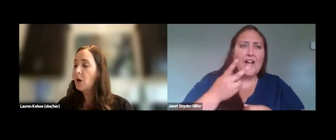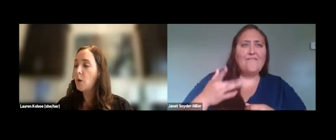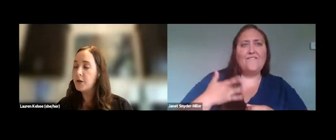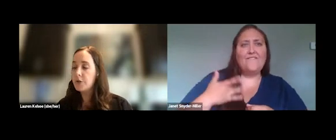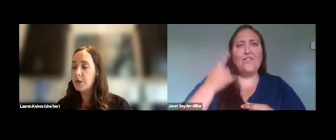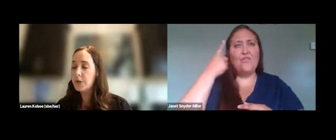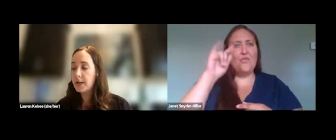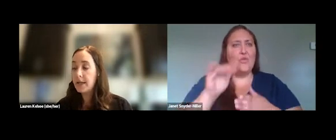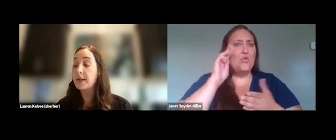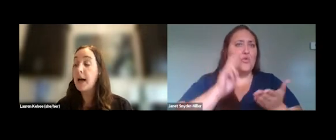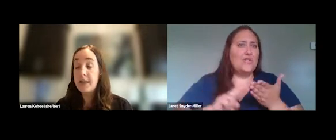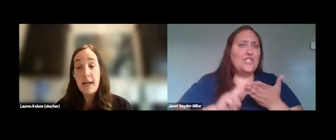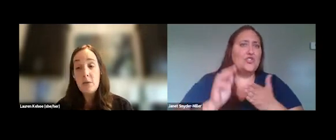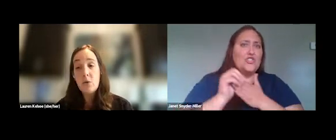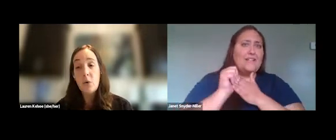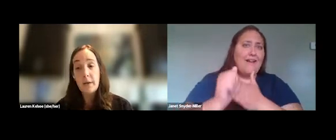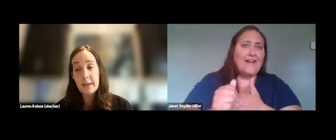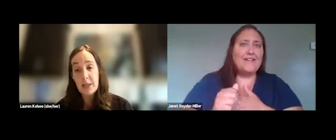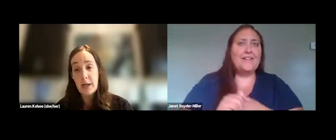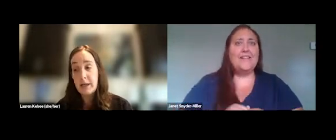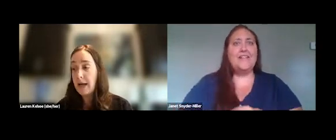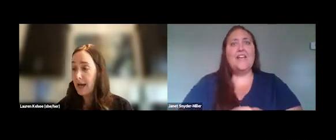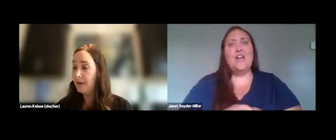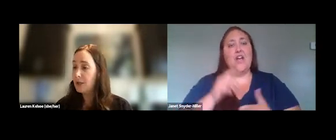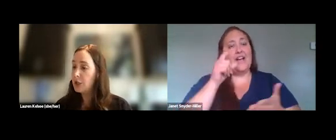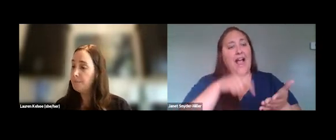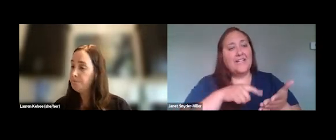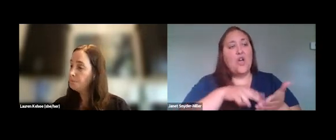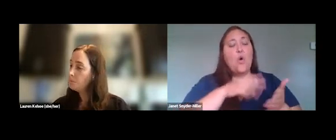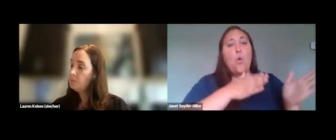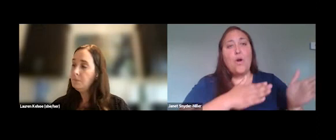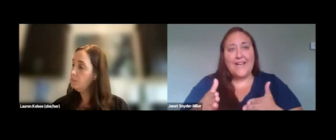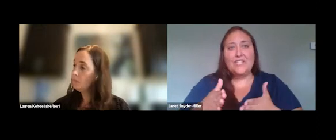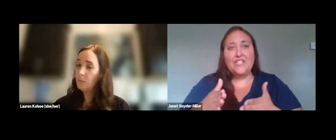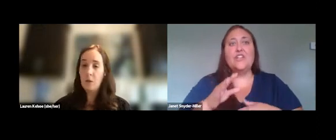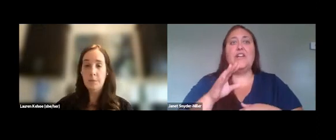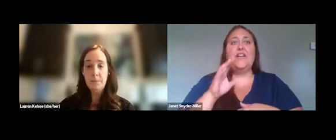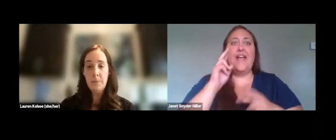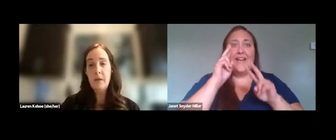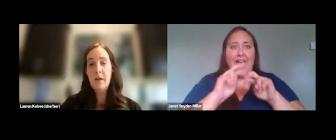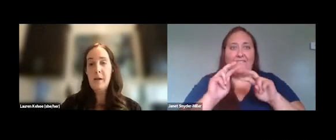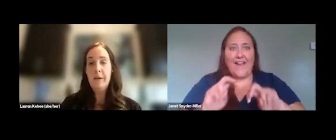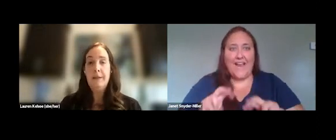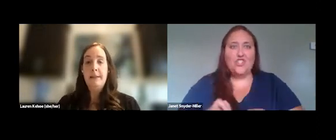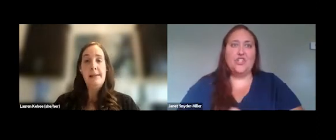guides? What are users' thoughts on content, organization, and navigation?